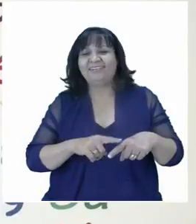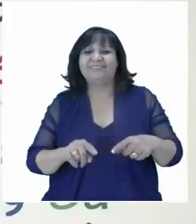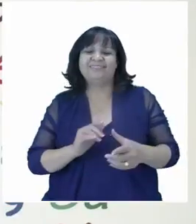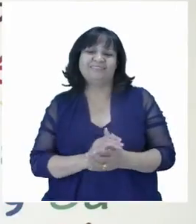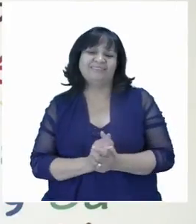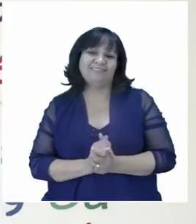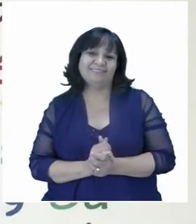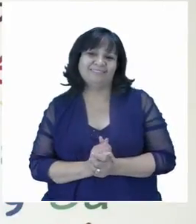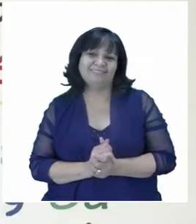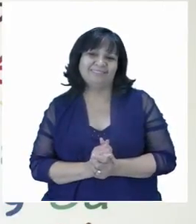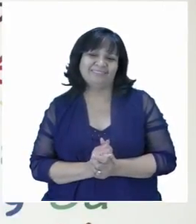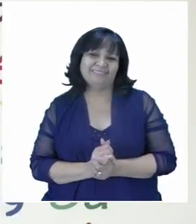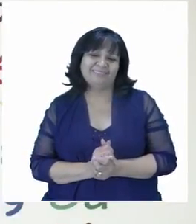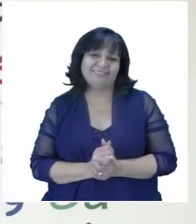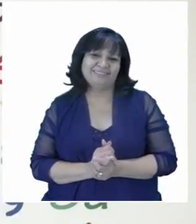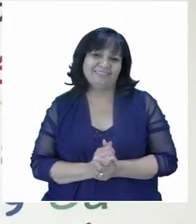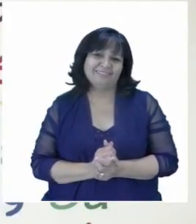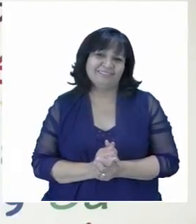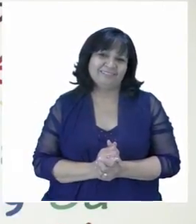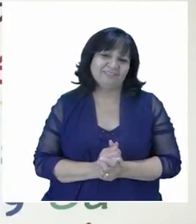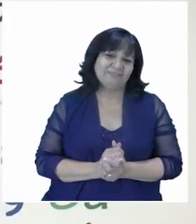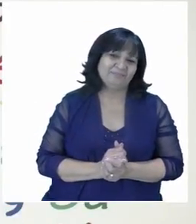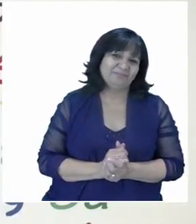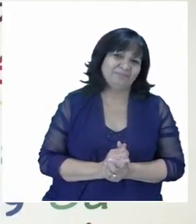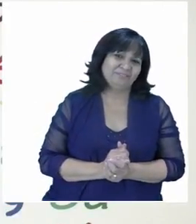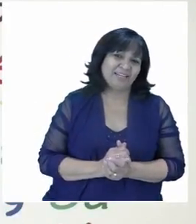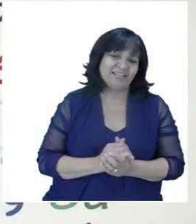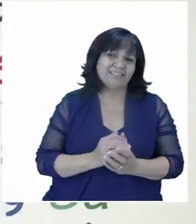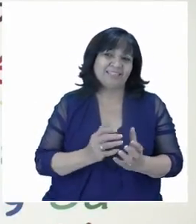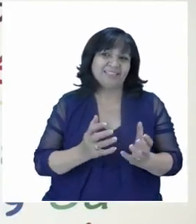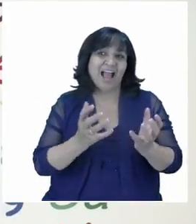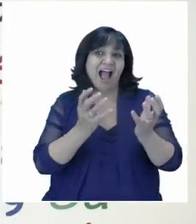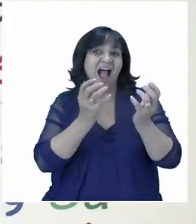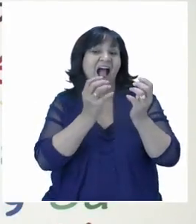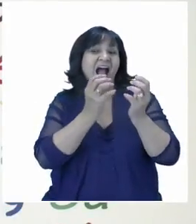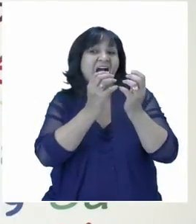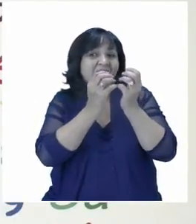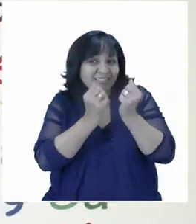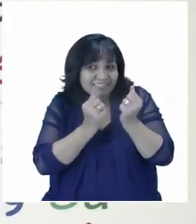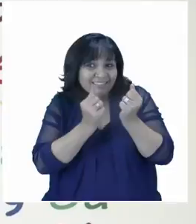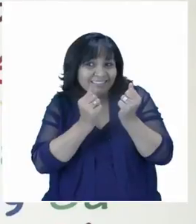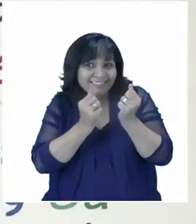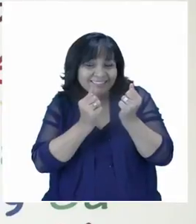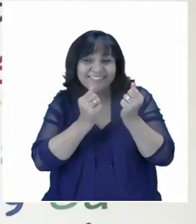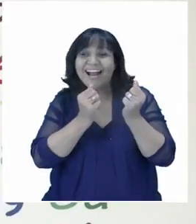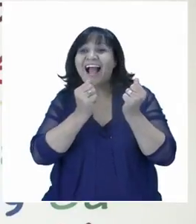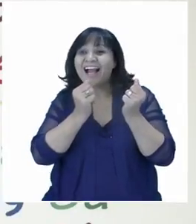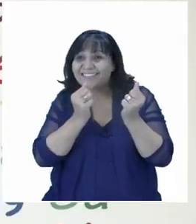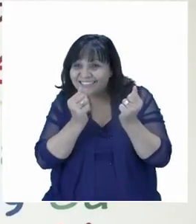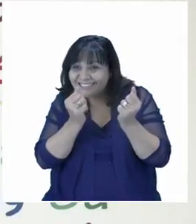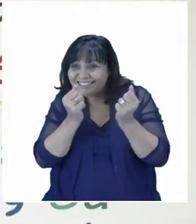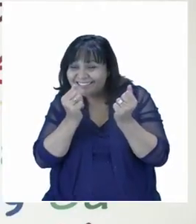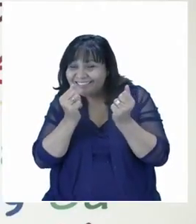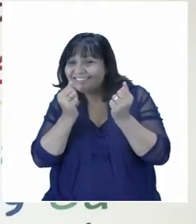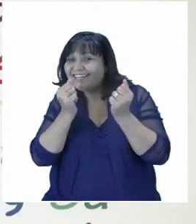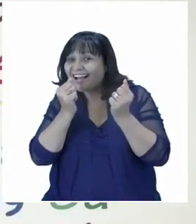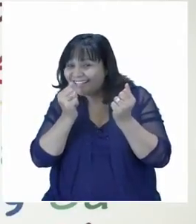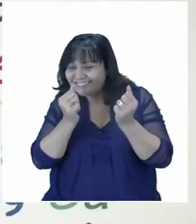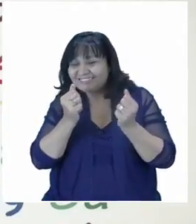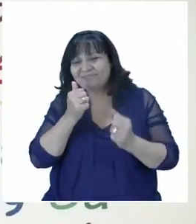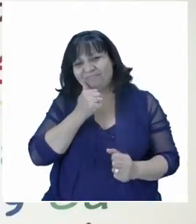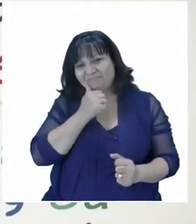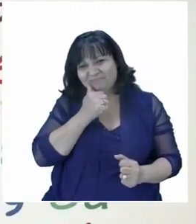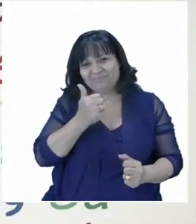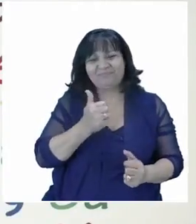carrot. Everybody, let's pretend we are eating a carrot. Yum, yum, yum, yum, yum, yum. Very good.